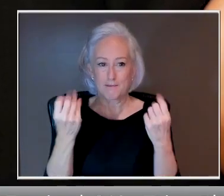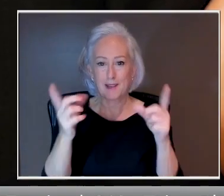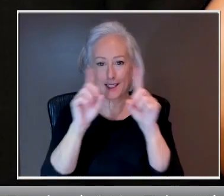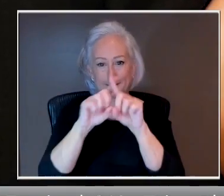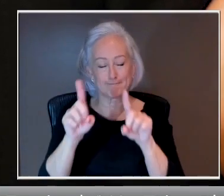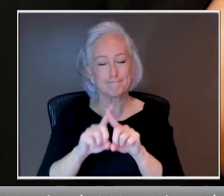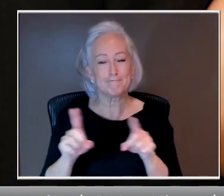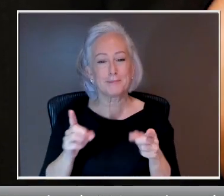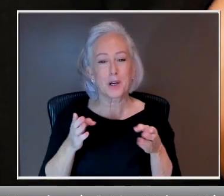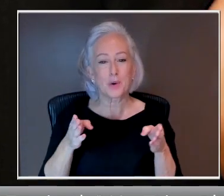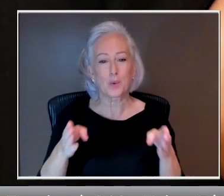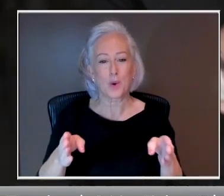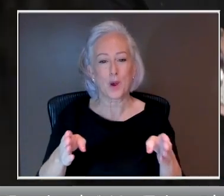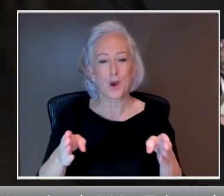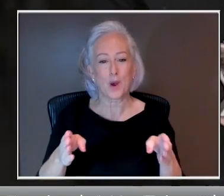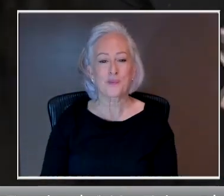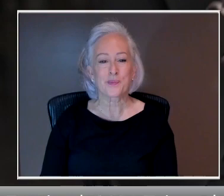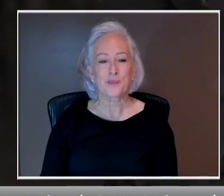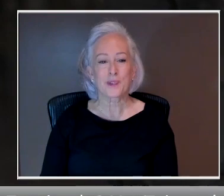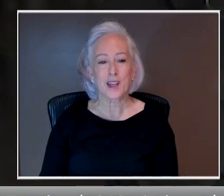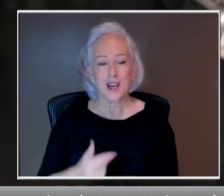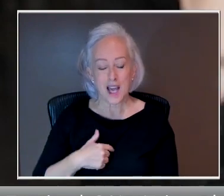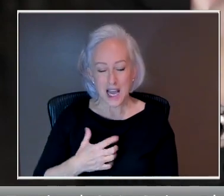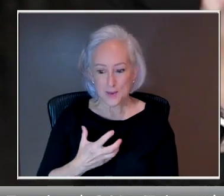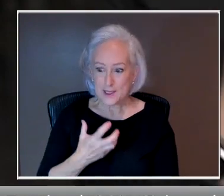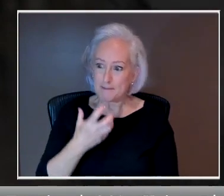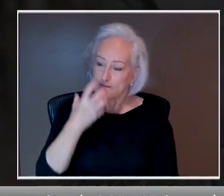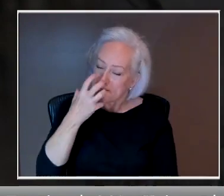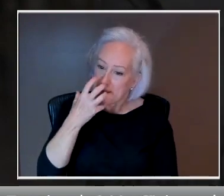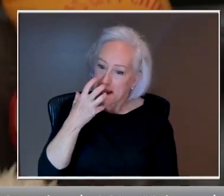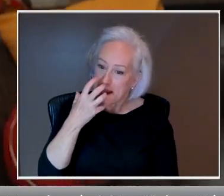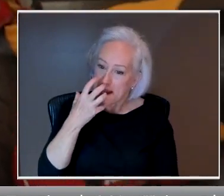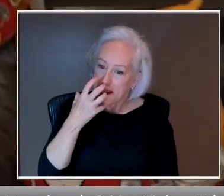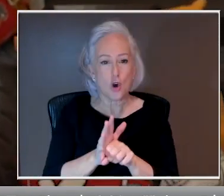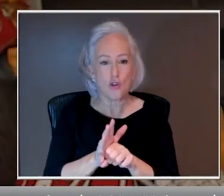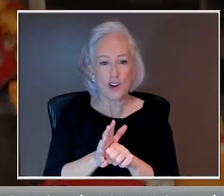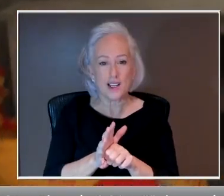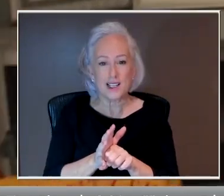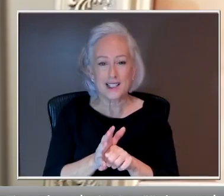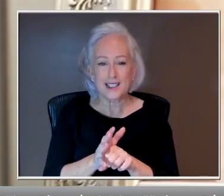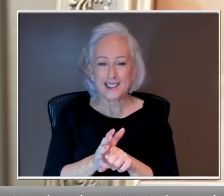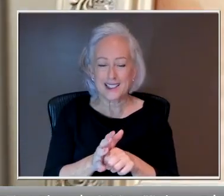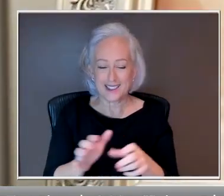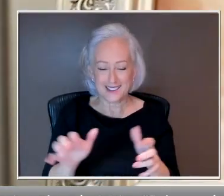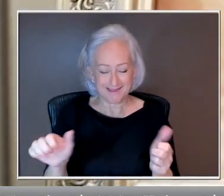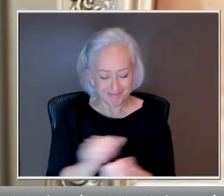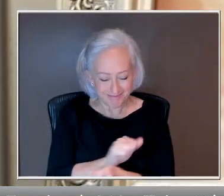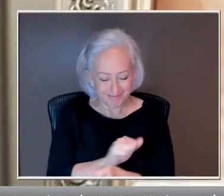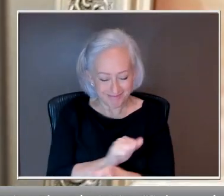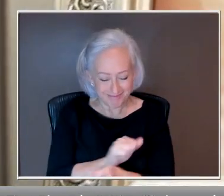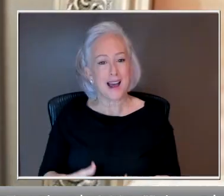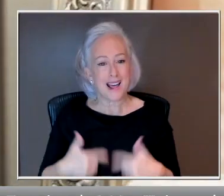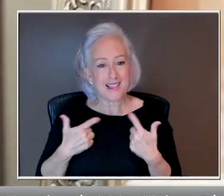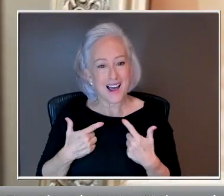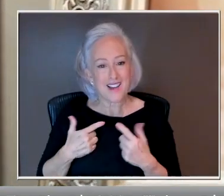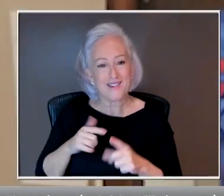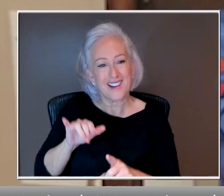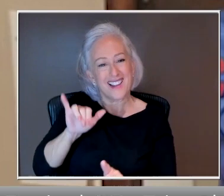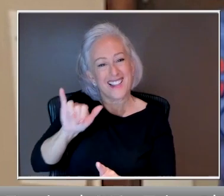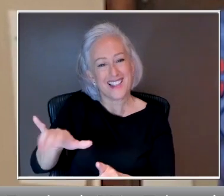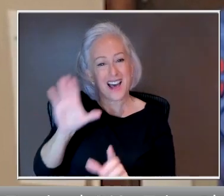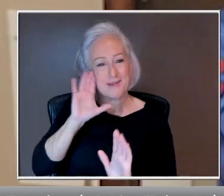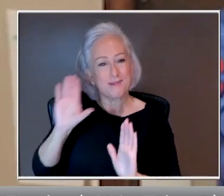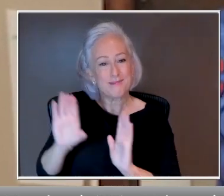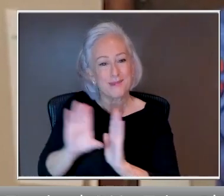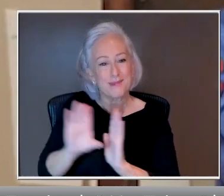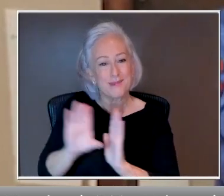I was mad at COVID. I feel like it ruined my life in a sense. This is my mom and dad on their wedding day. On February